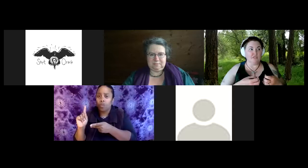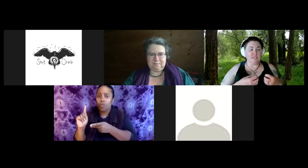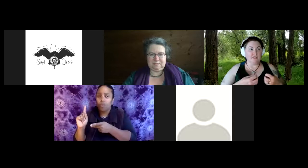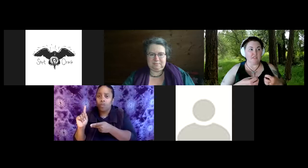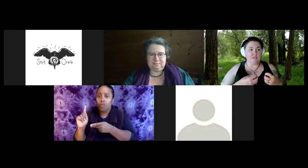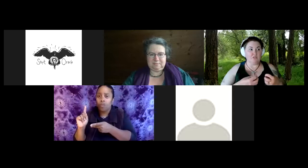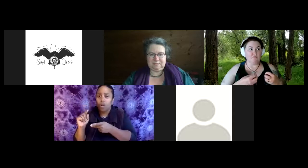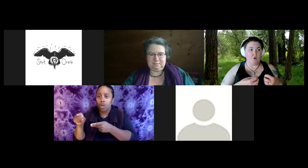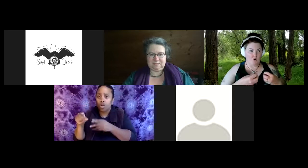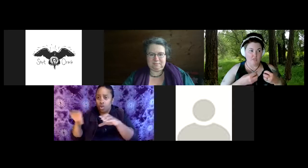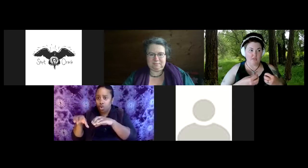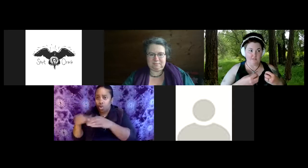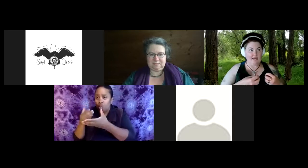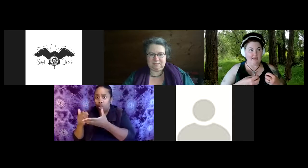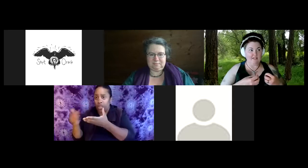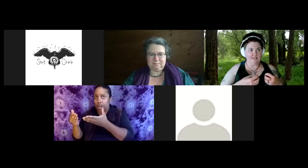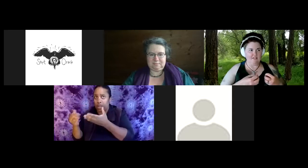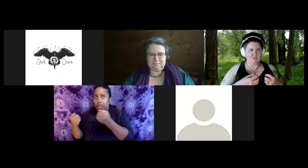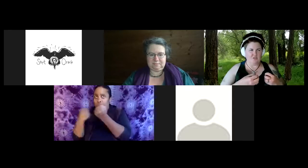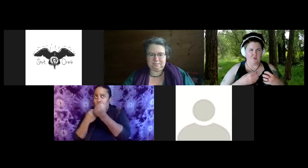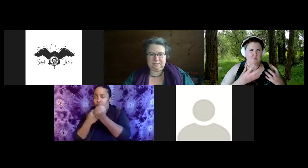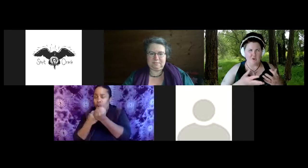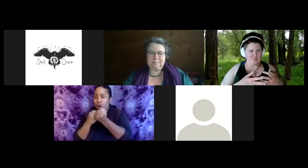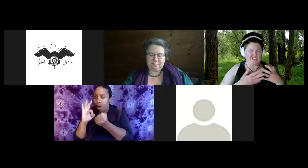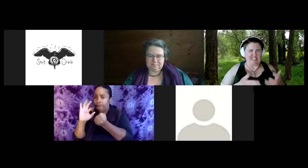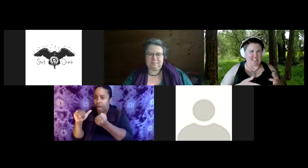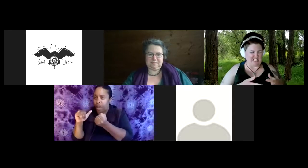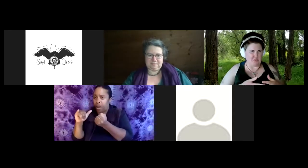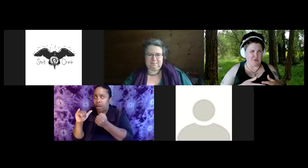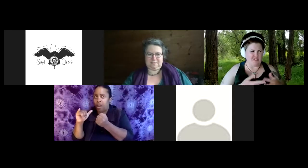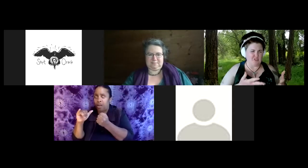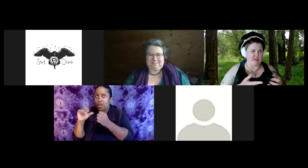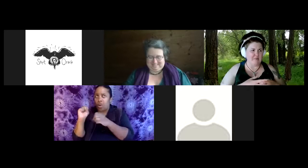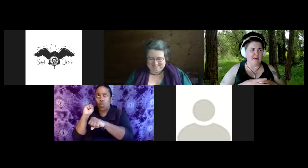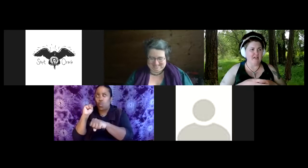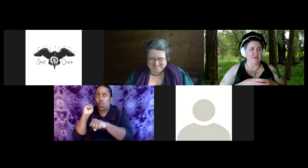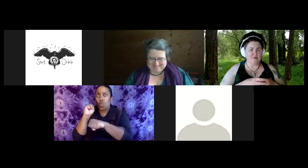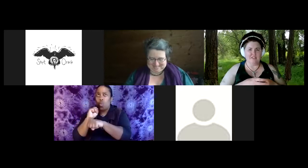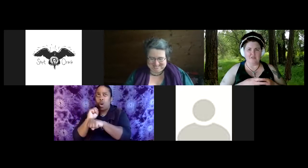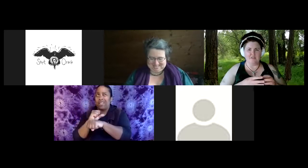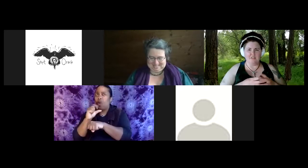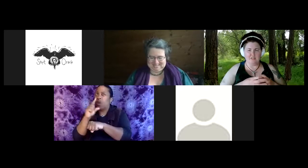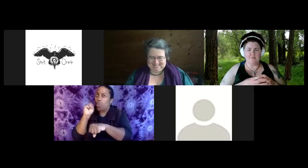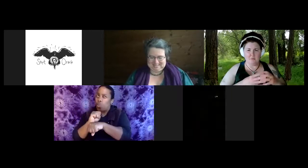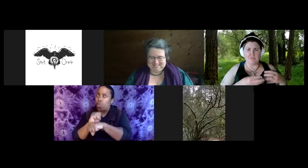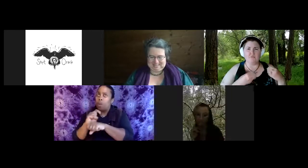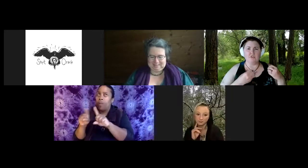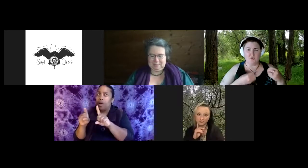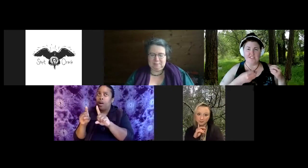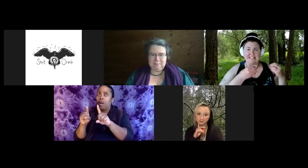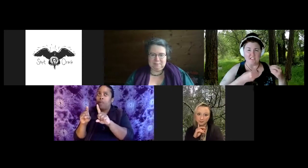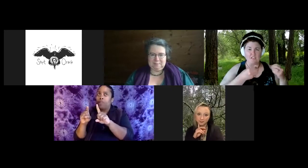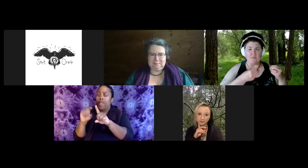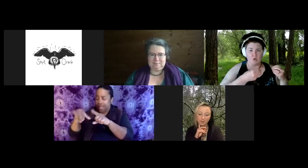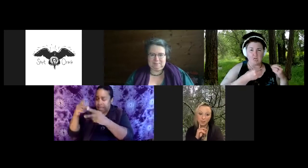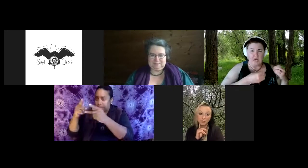you do things in support of that. So the word work was just like the easiest way to describe that, but it's going to be the place